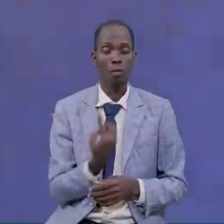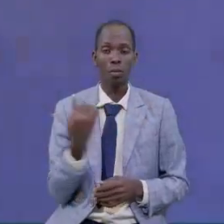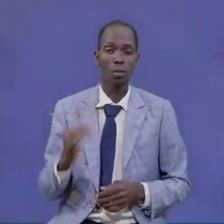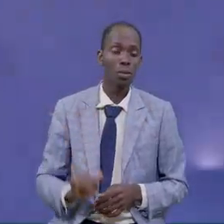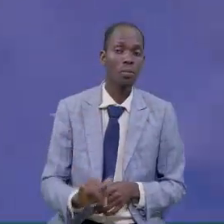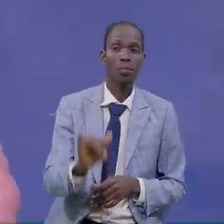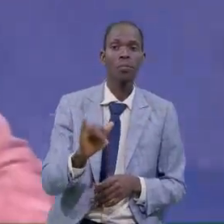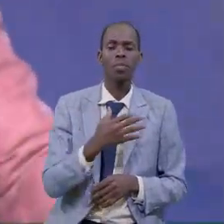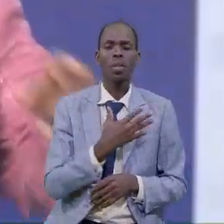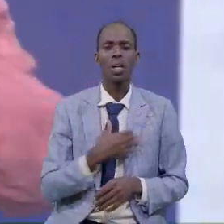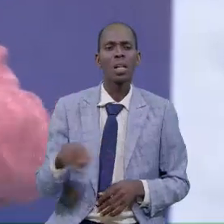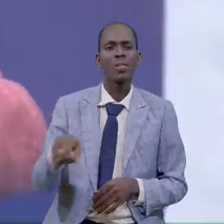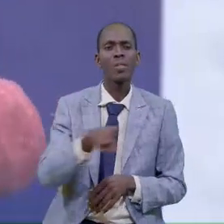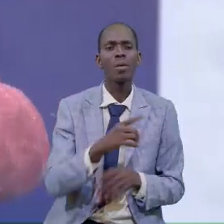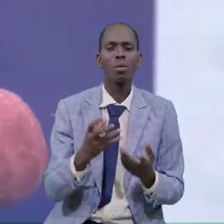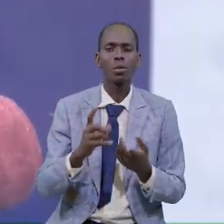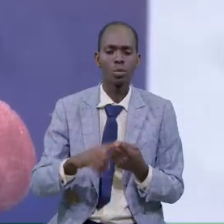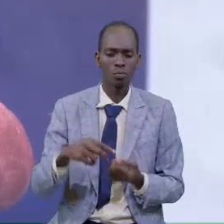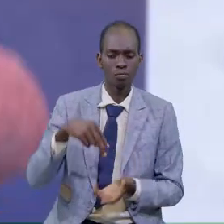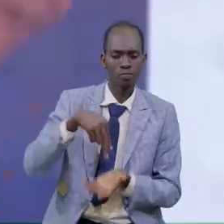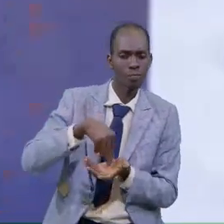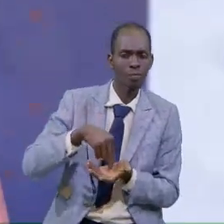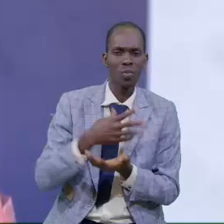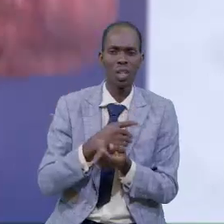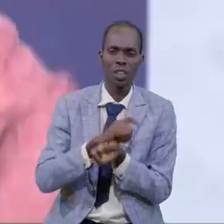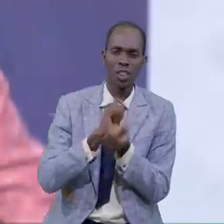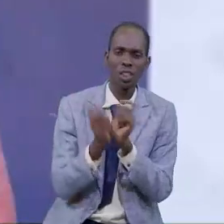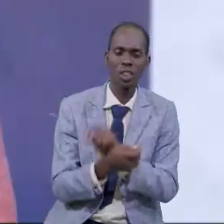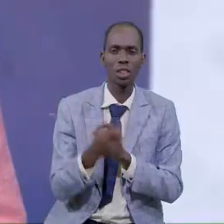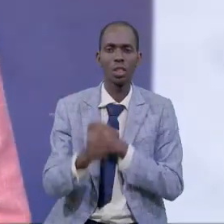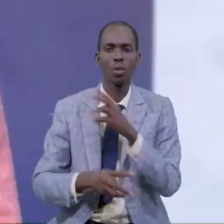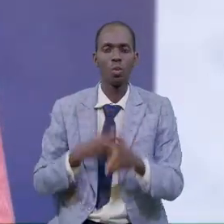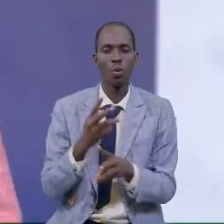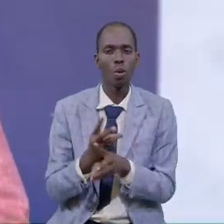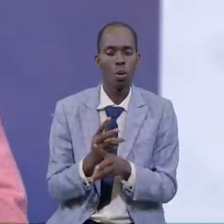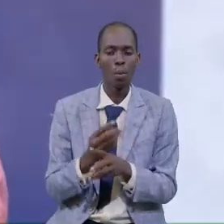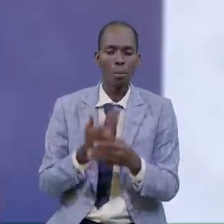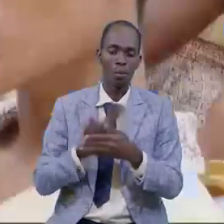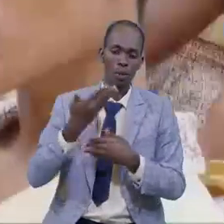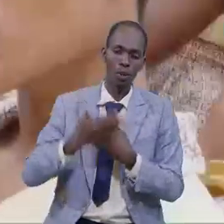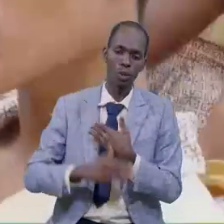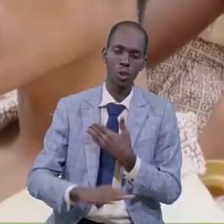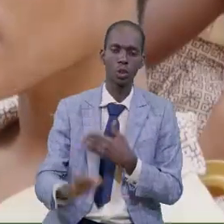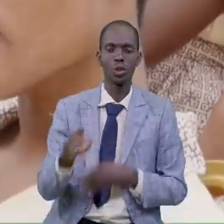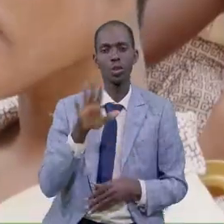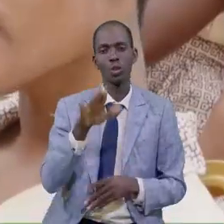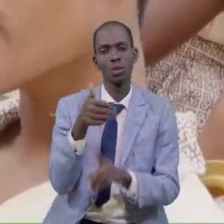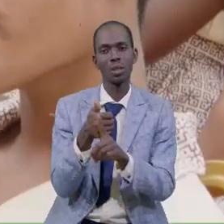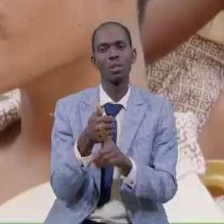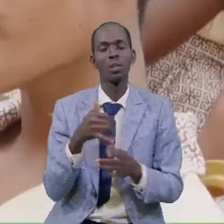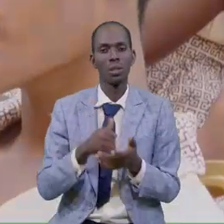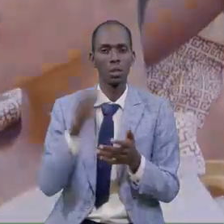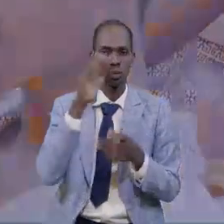to change the world beyond you. It will happen.